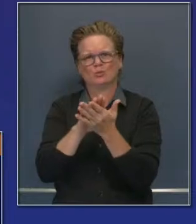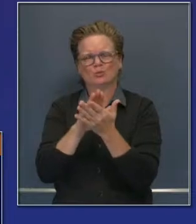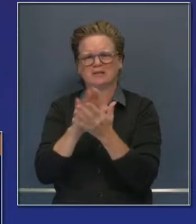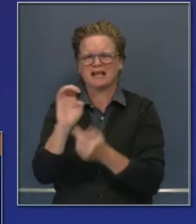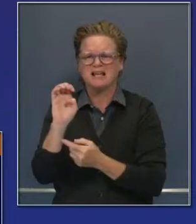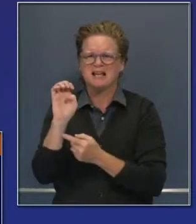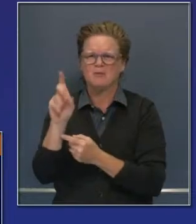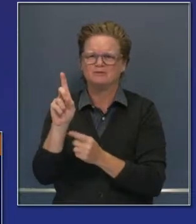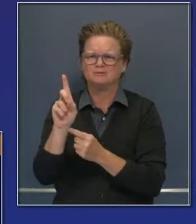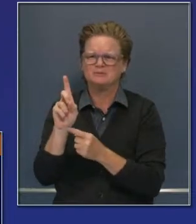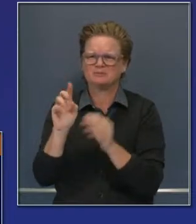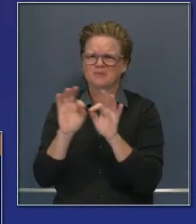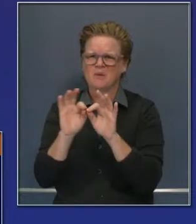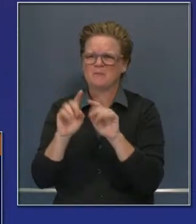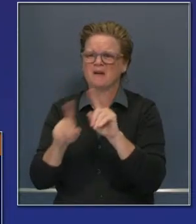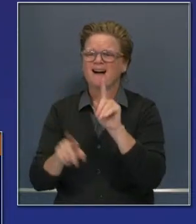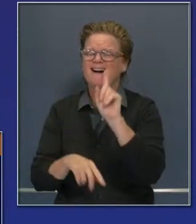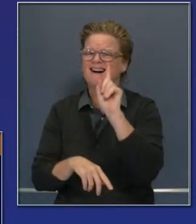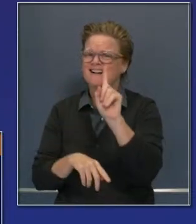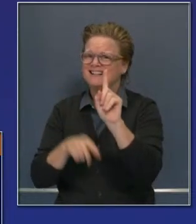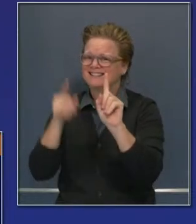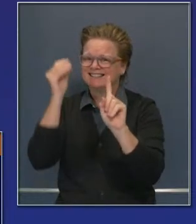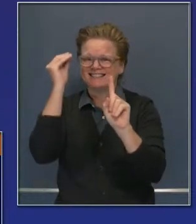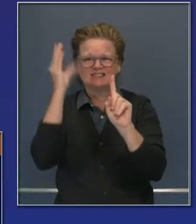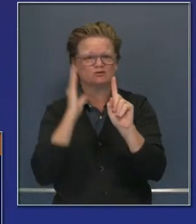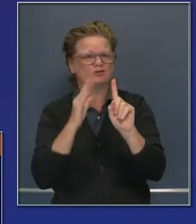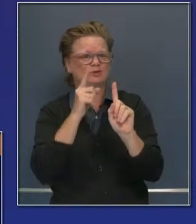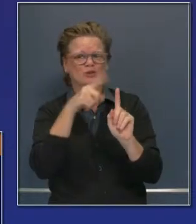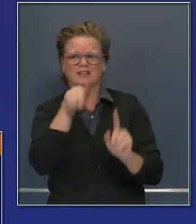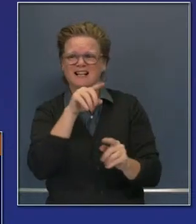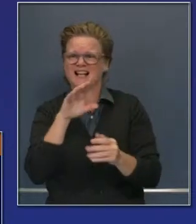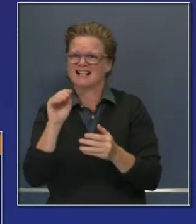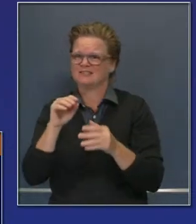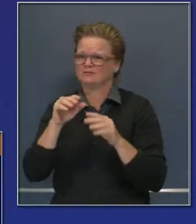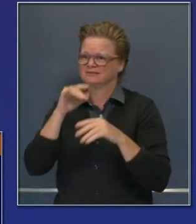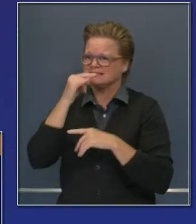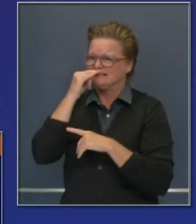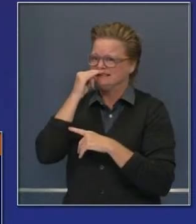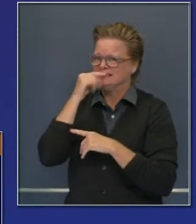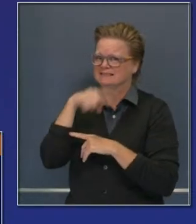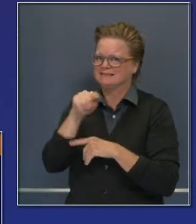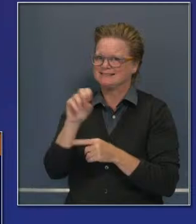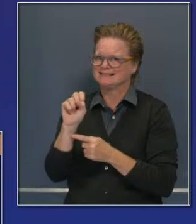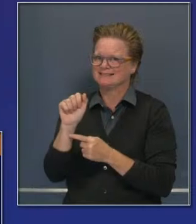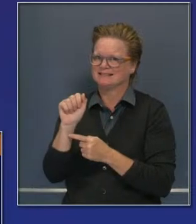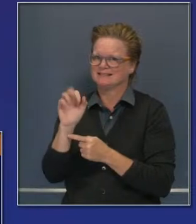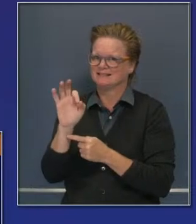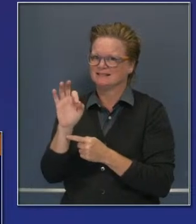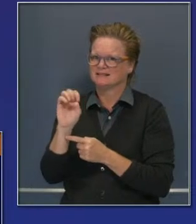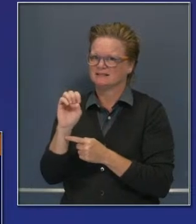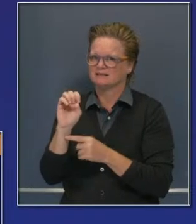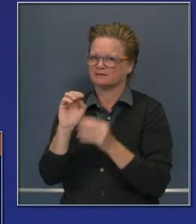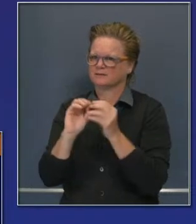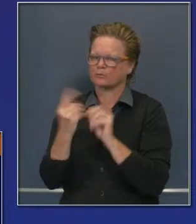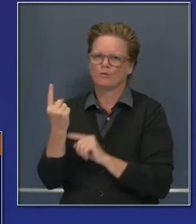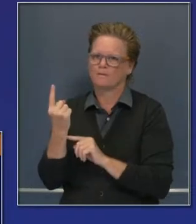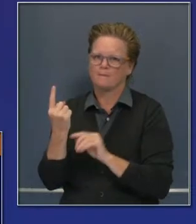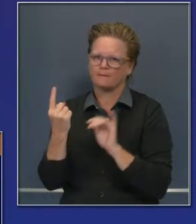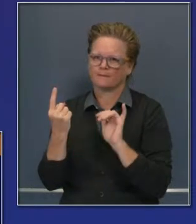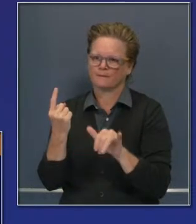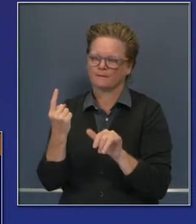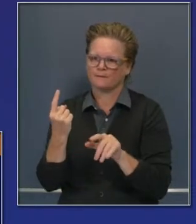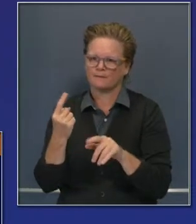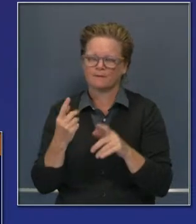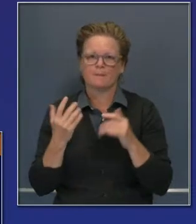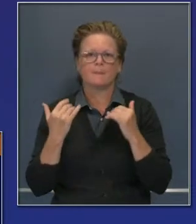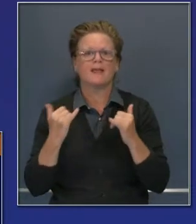our paraprofessionals and our teachers are safe as a foundational principle of advancing that cause. Speaking of